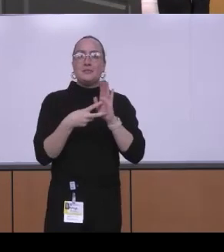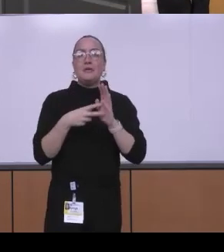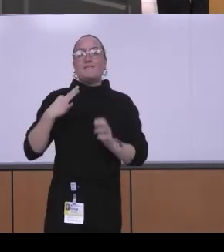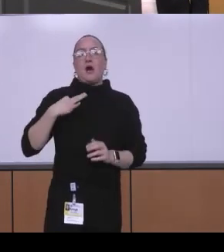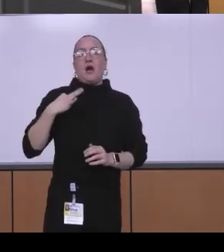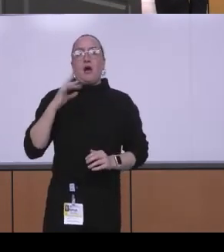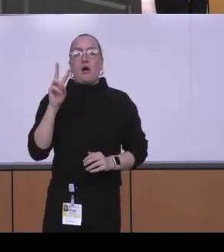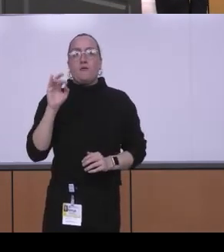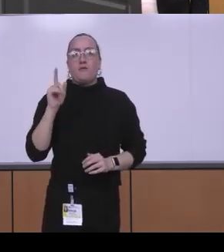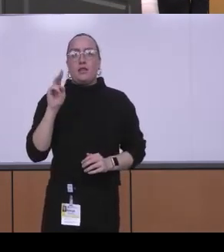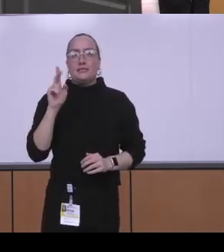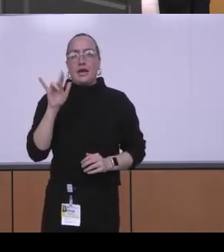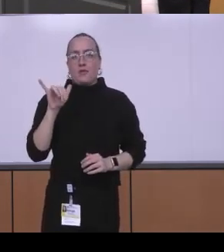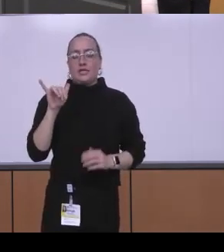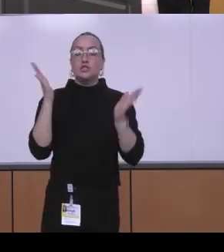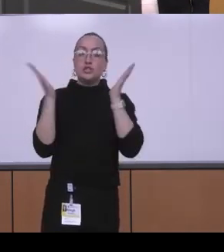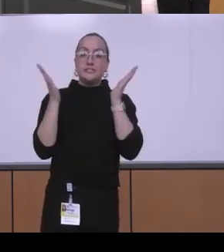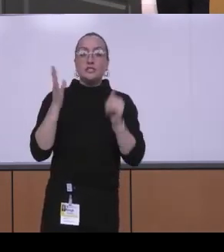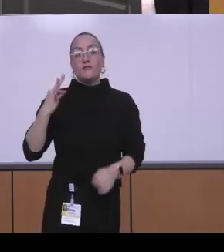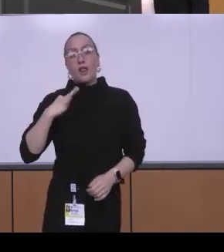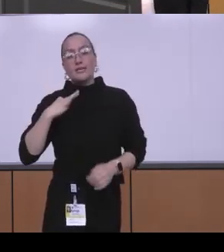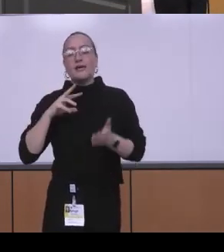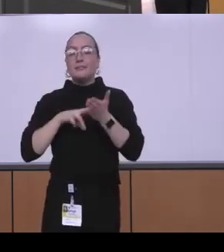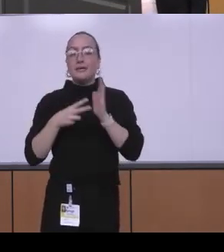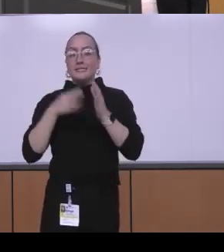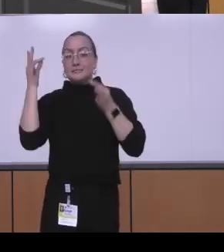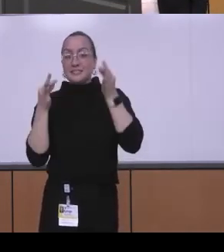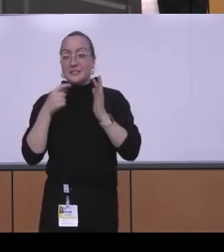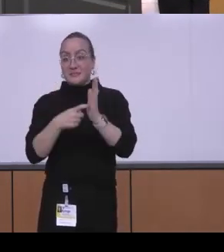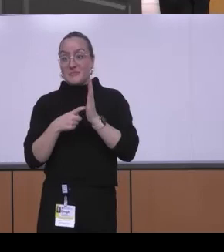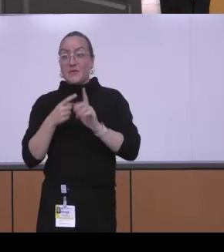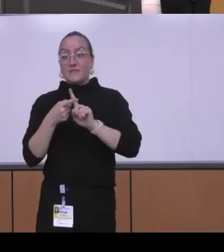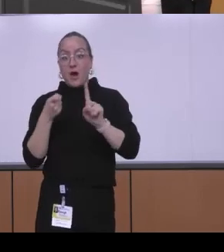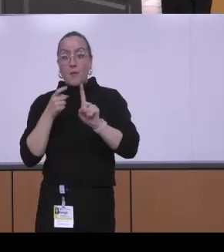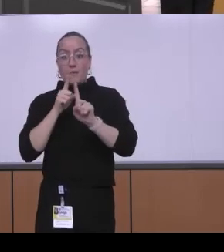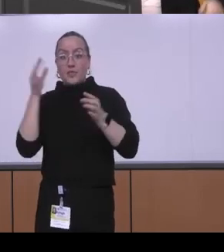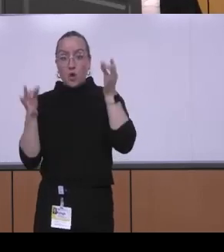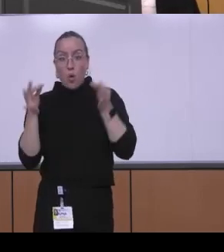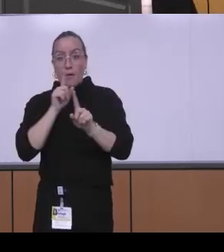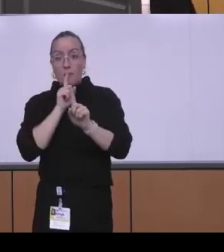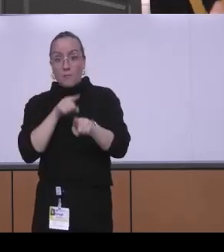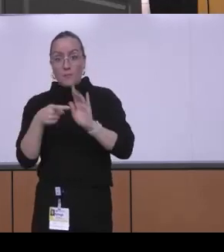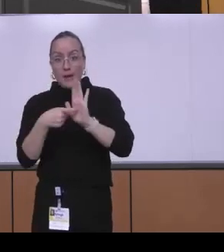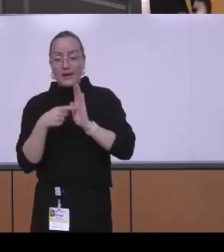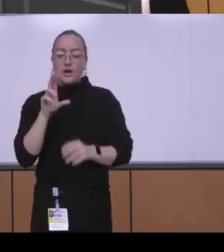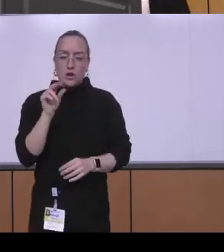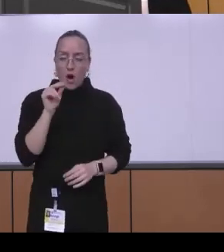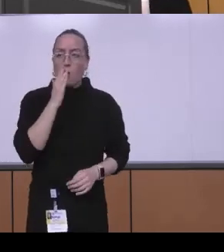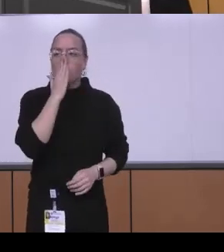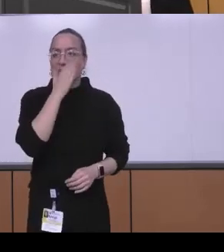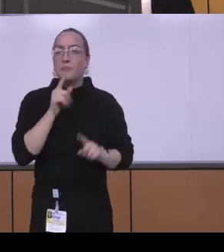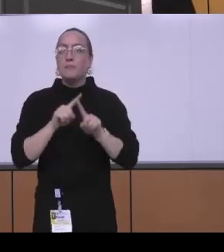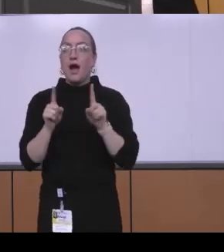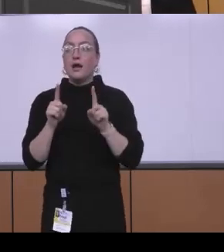right? So services are voluntary in as much as they're not court mandated. But often if they're not voluntary in as much as a person